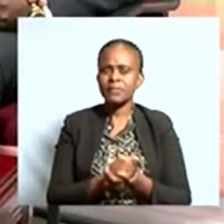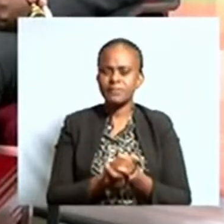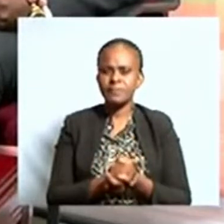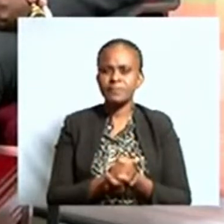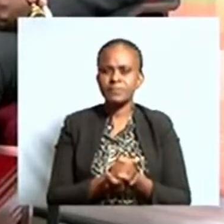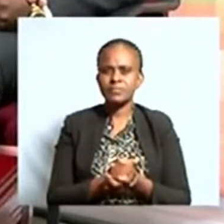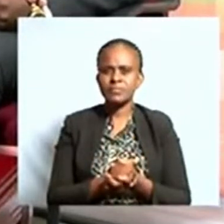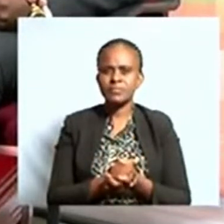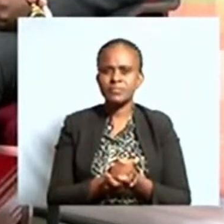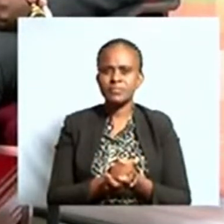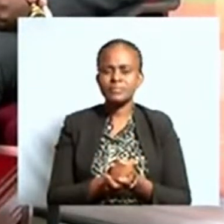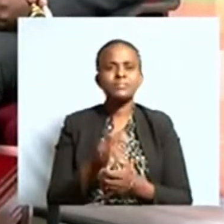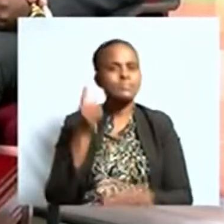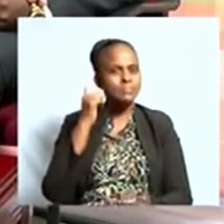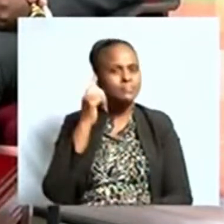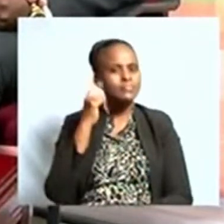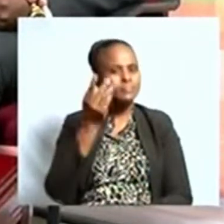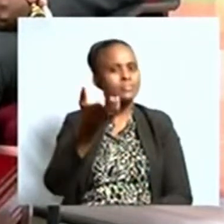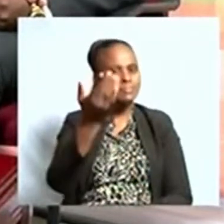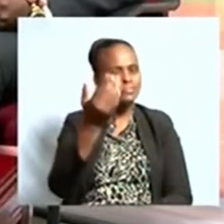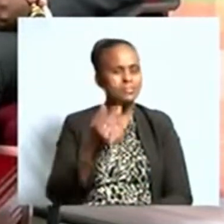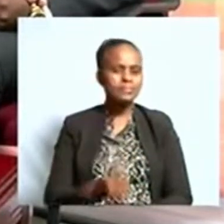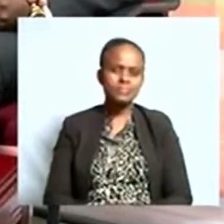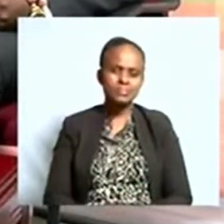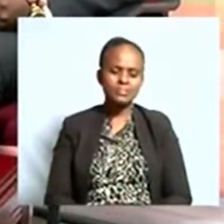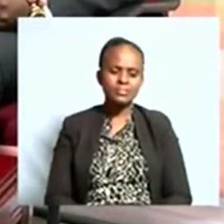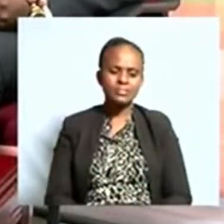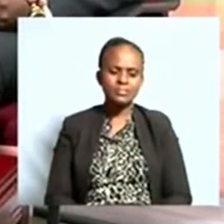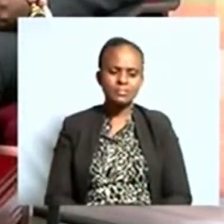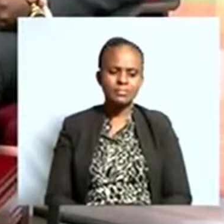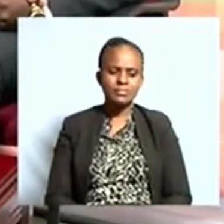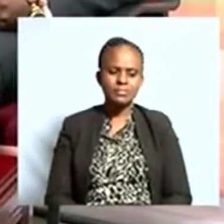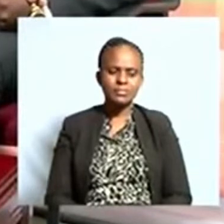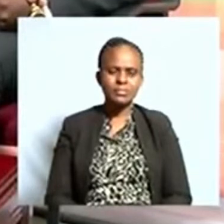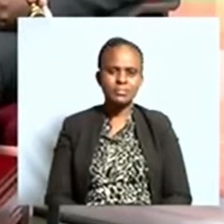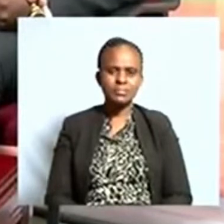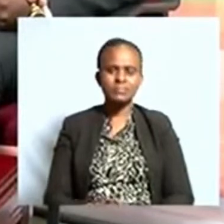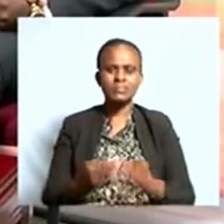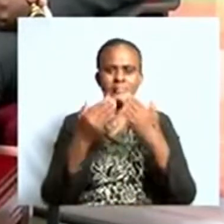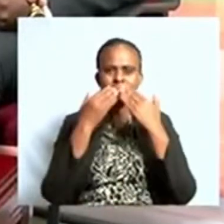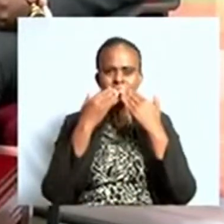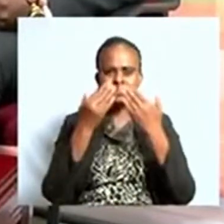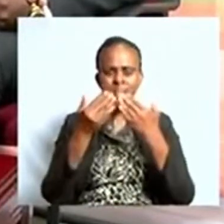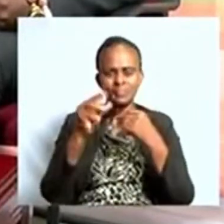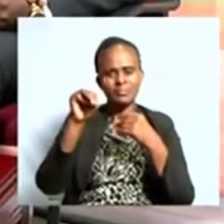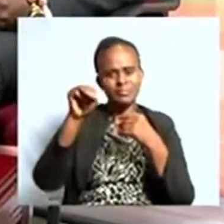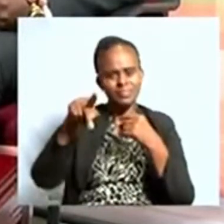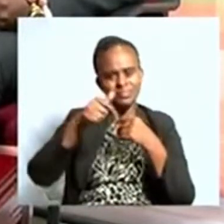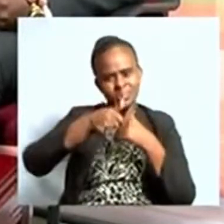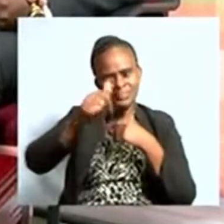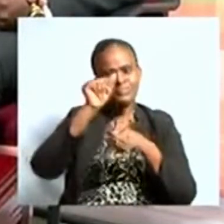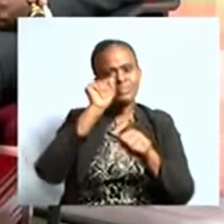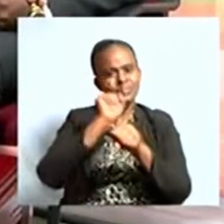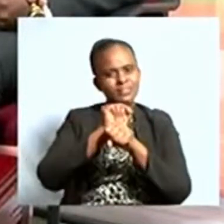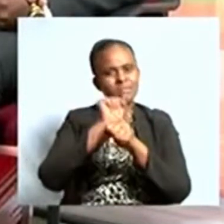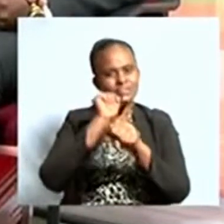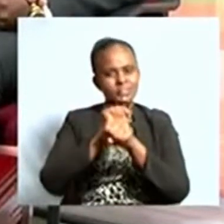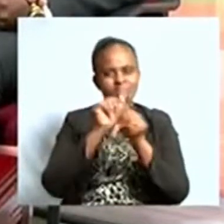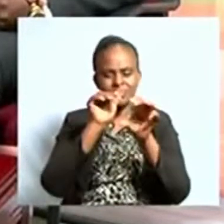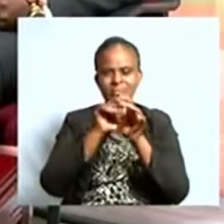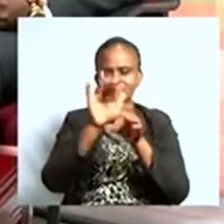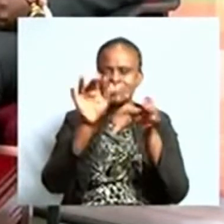Yes. We're listening. Just want to appreciate the MC for what he has done to his